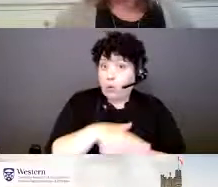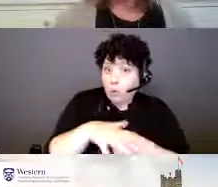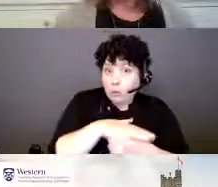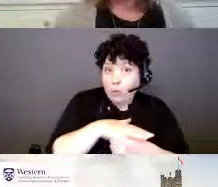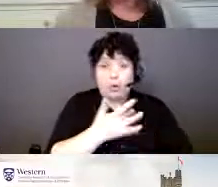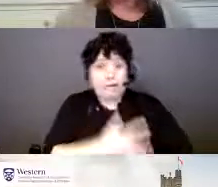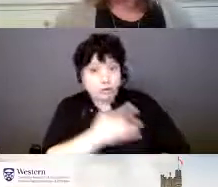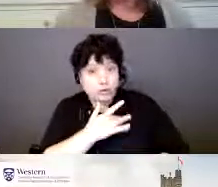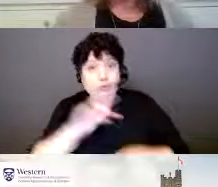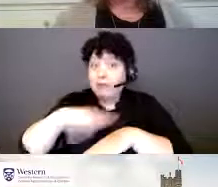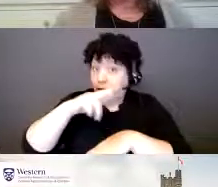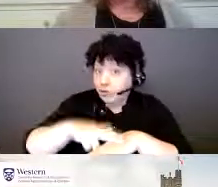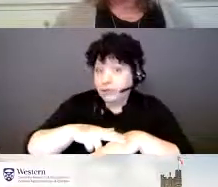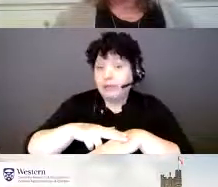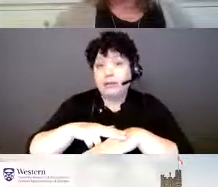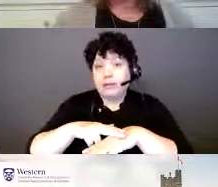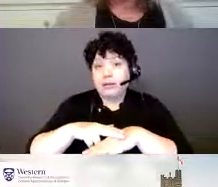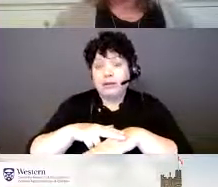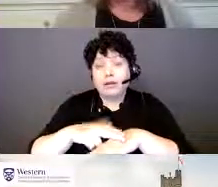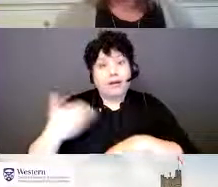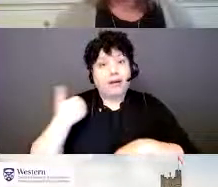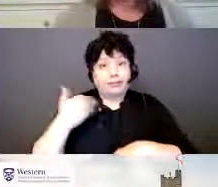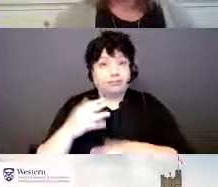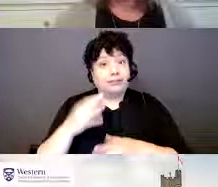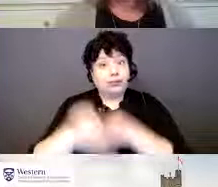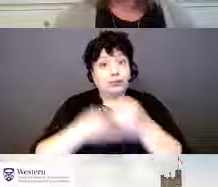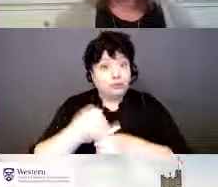provincially, nationally, and across borders.